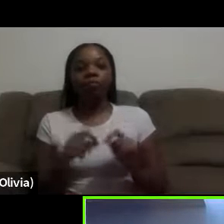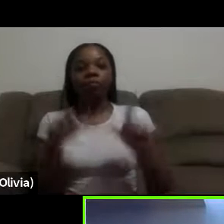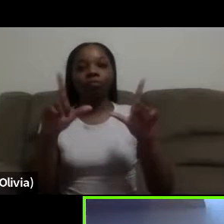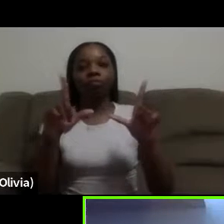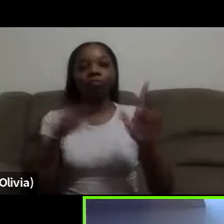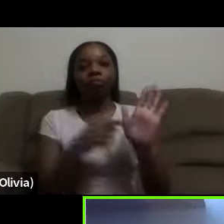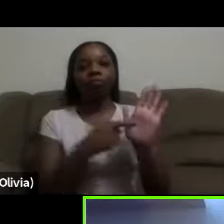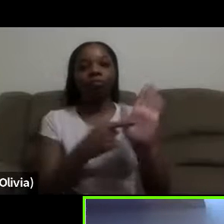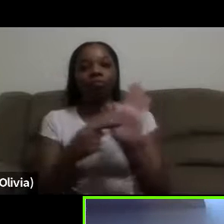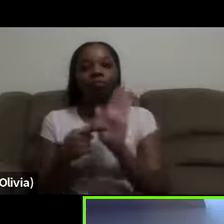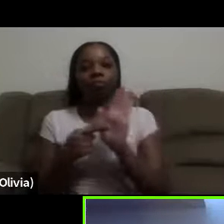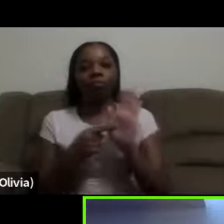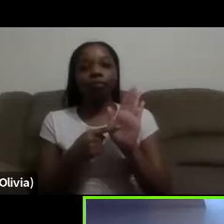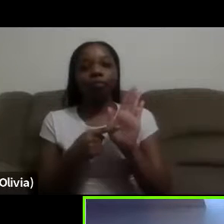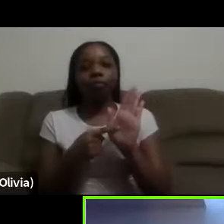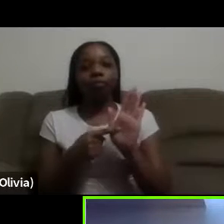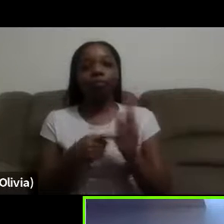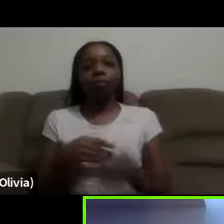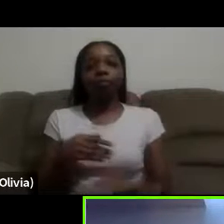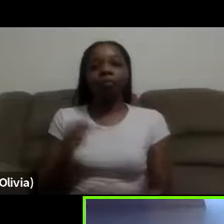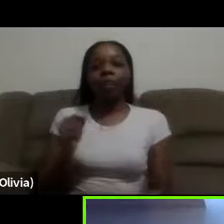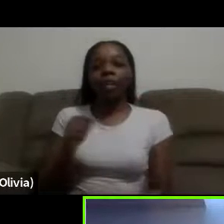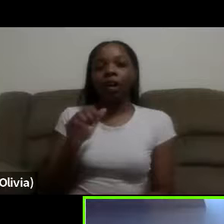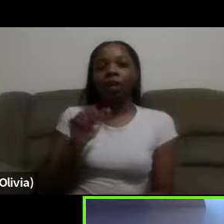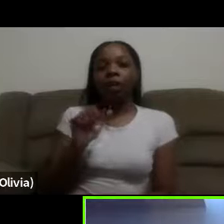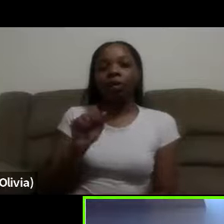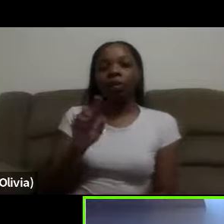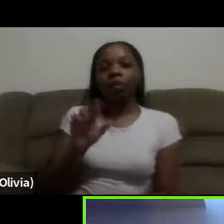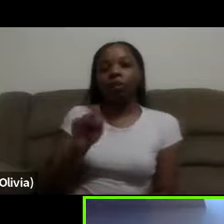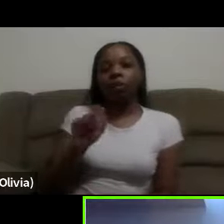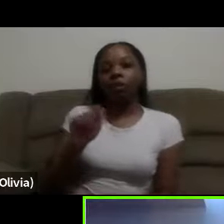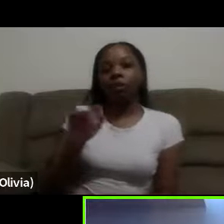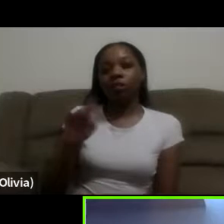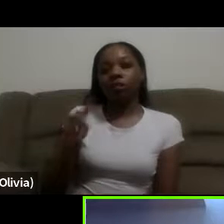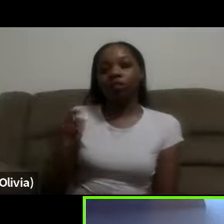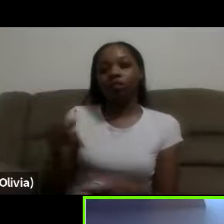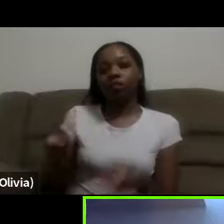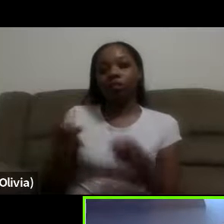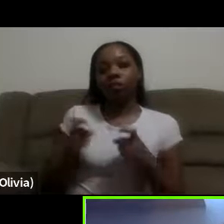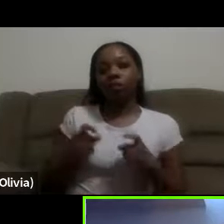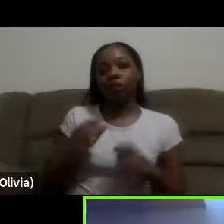Oh, yeah, Austin, can I get host rights?